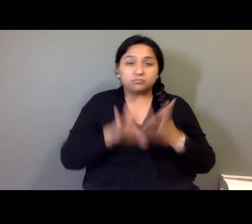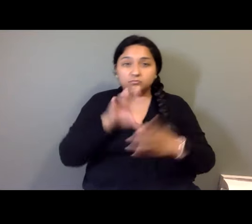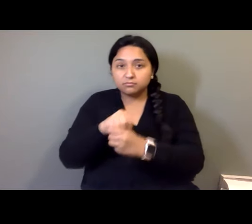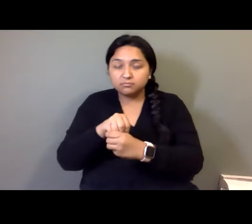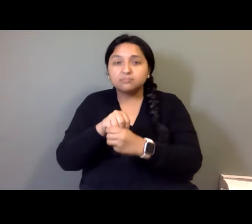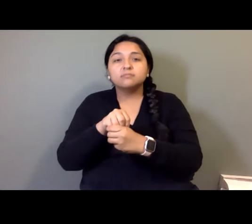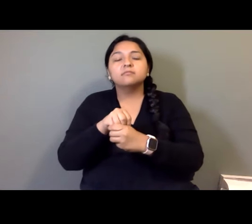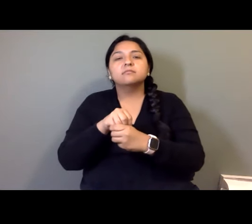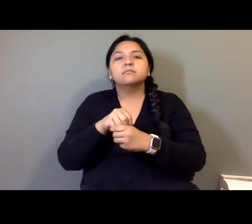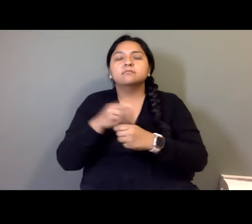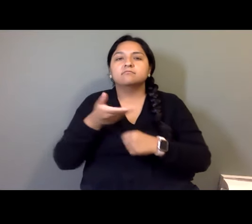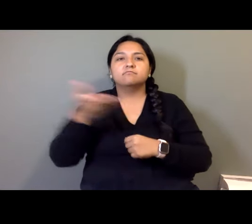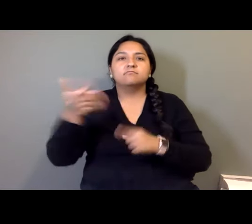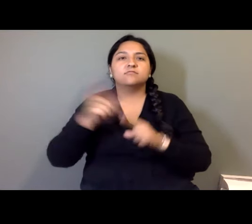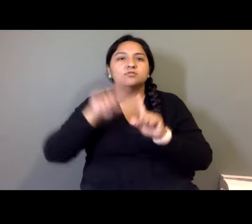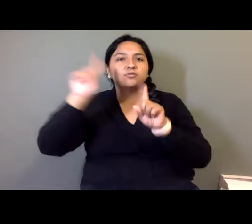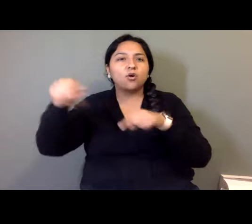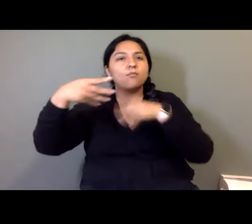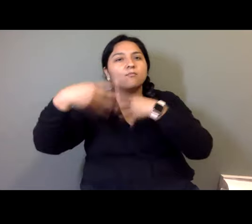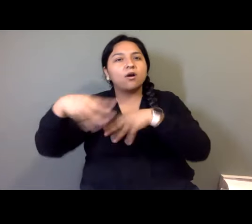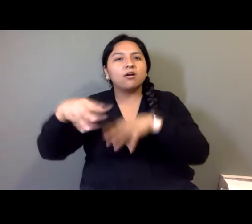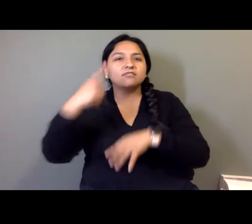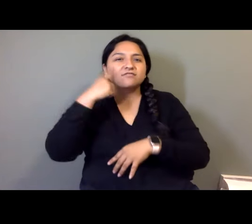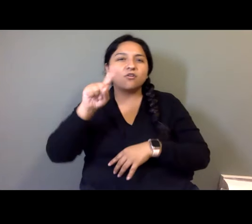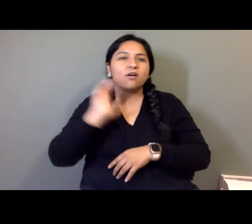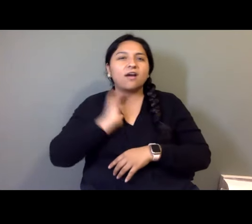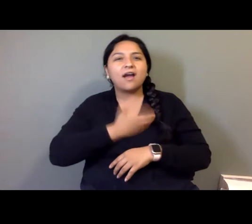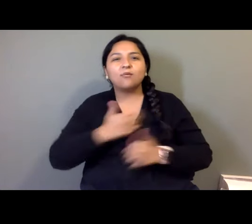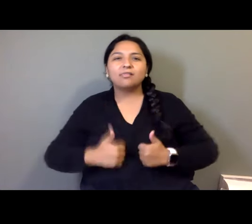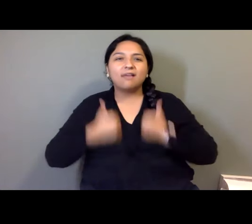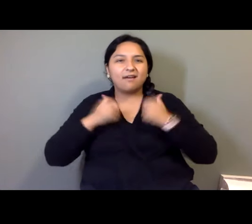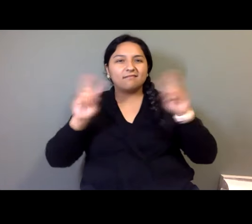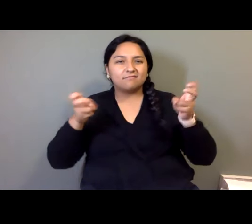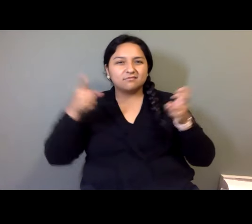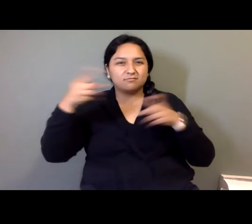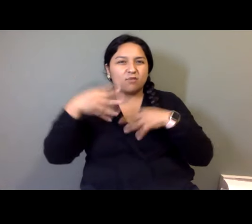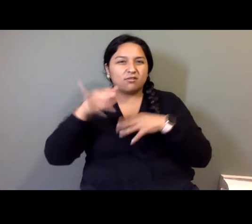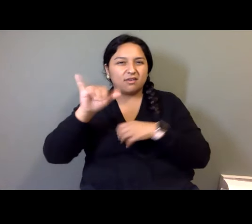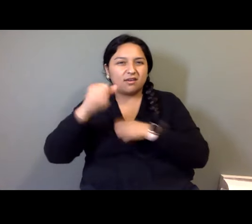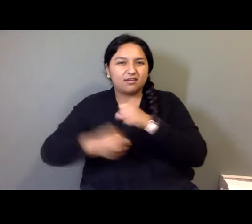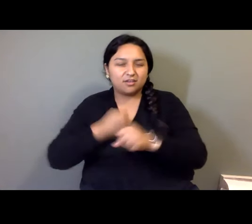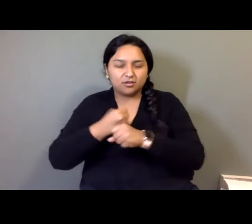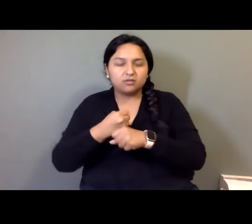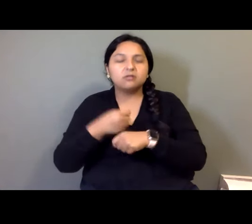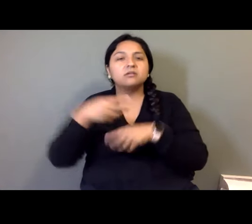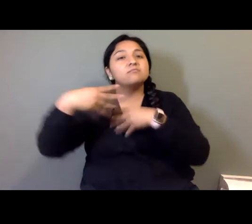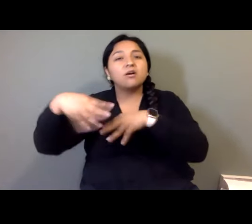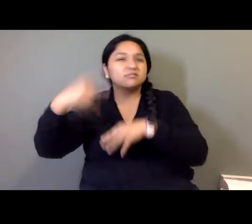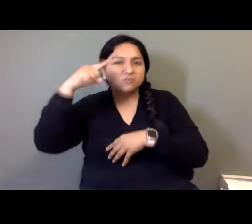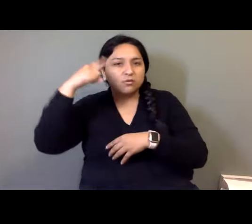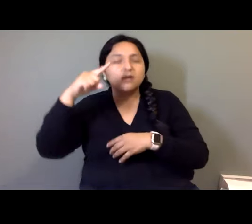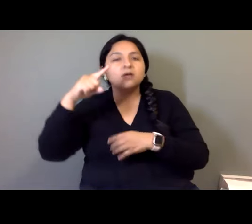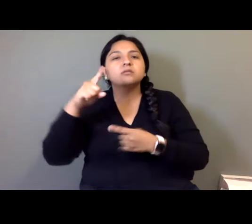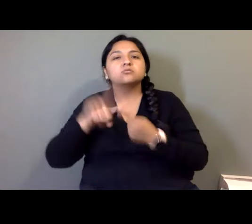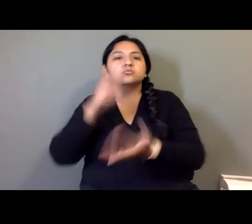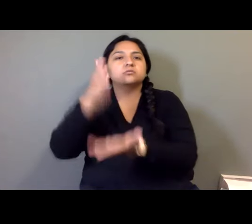opportunity to go to the March for Our Lives march that was happening that year, which was marching against gun violence in